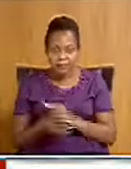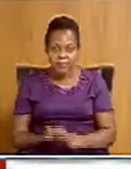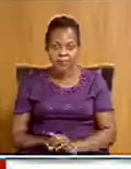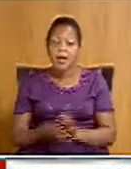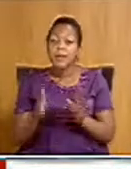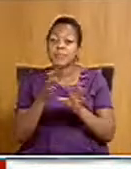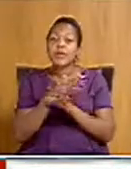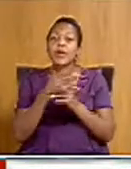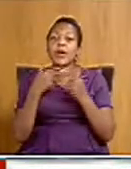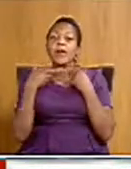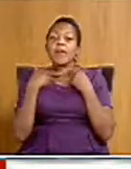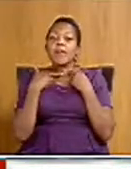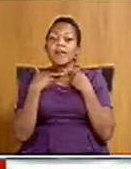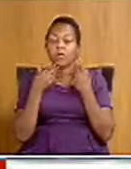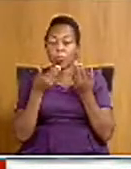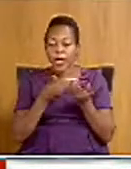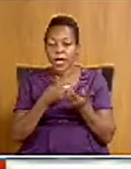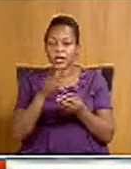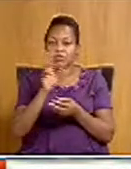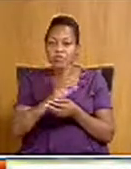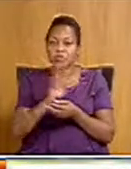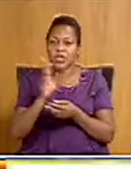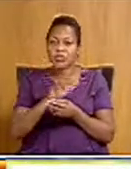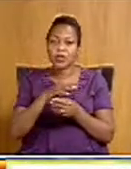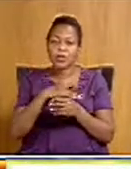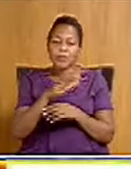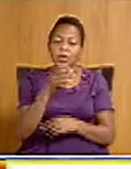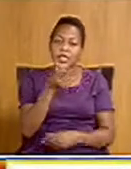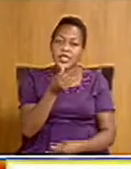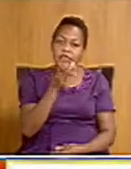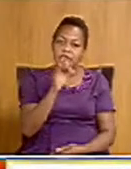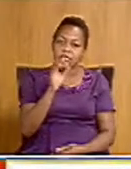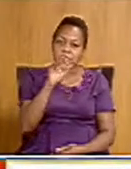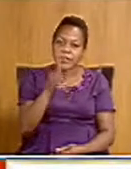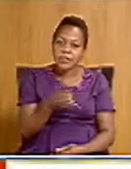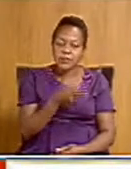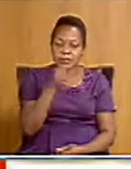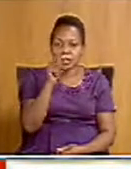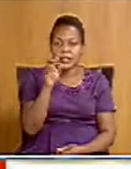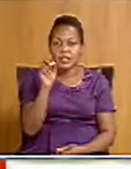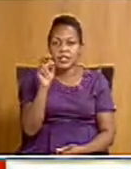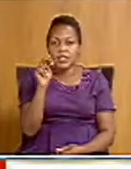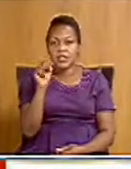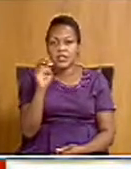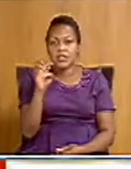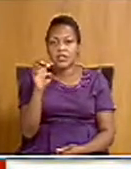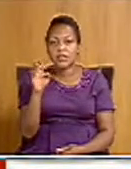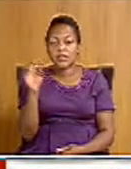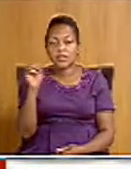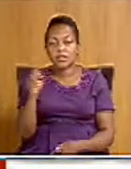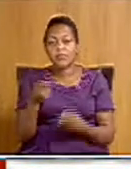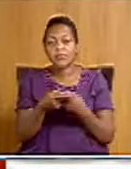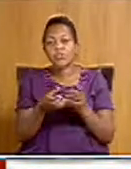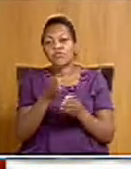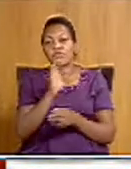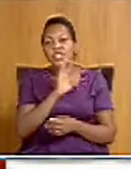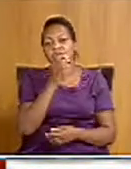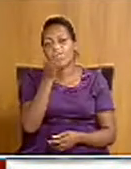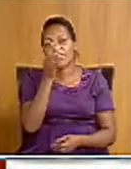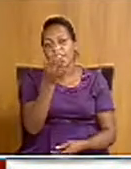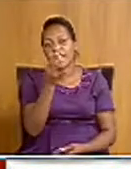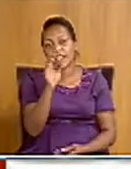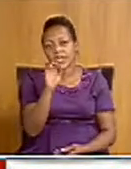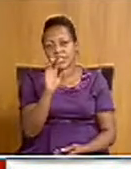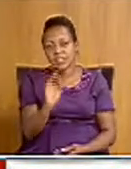Otherwise we are stuck with sugar producing 600,000 tons but consuming only 380,000